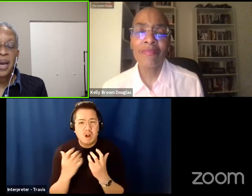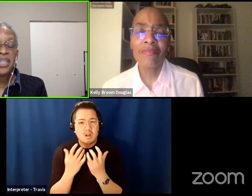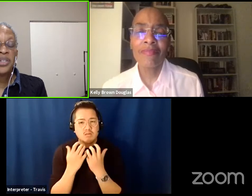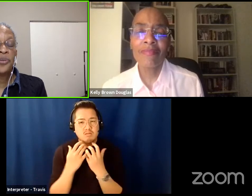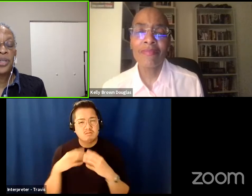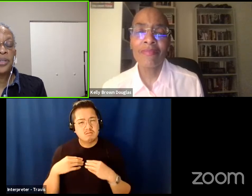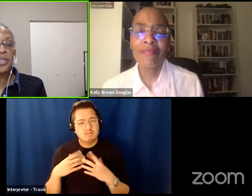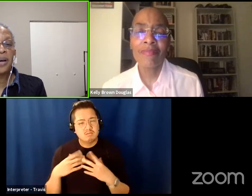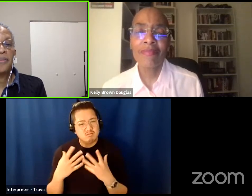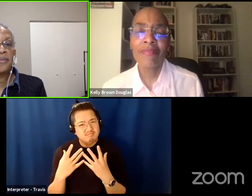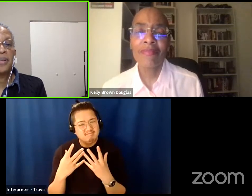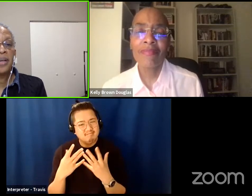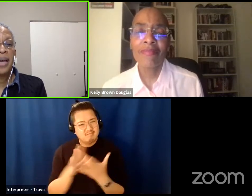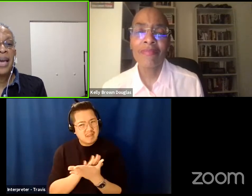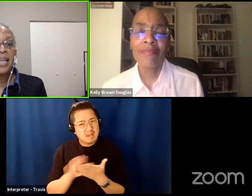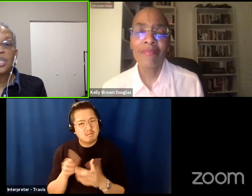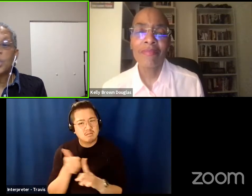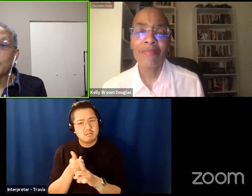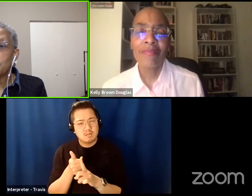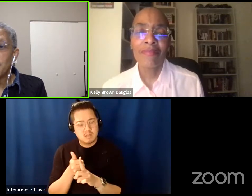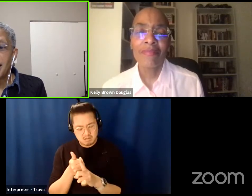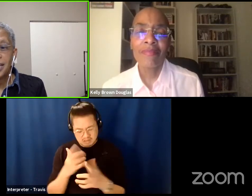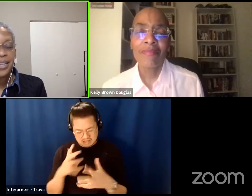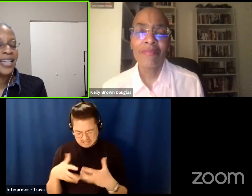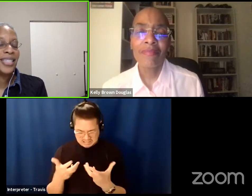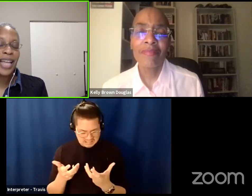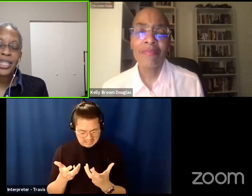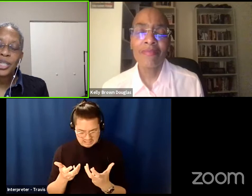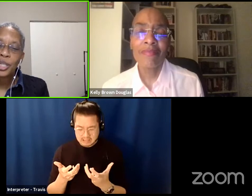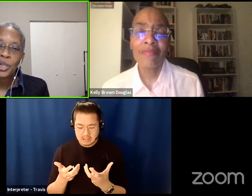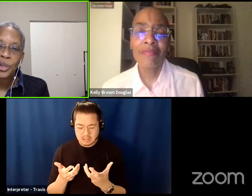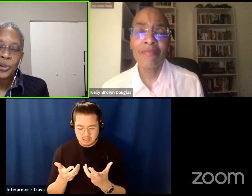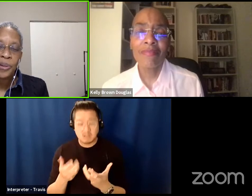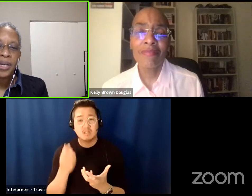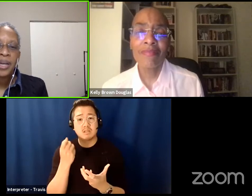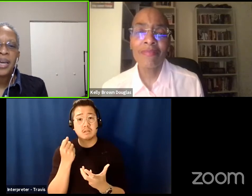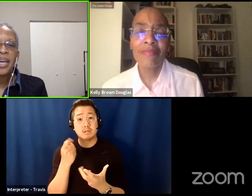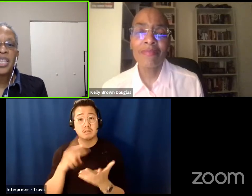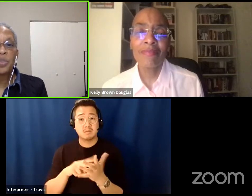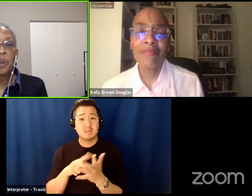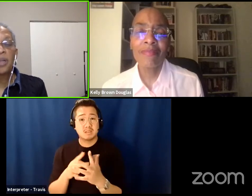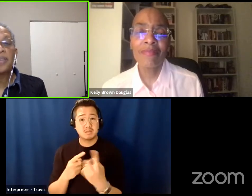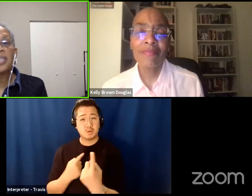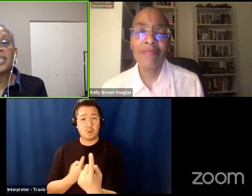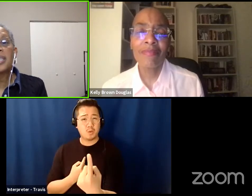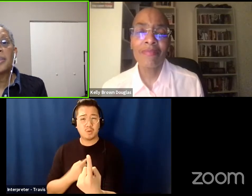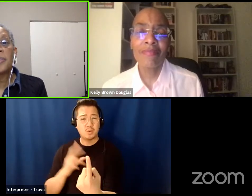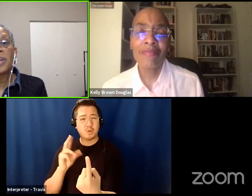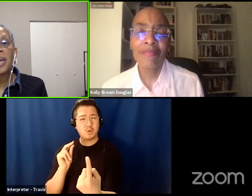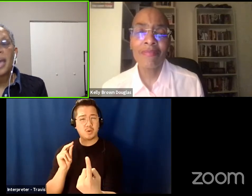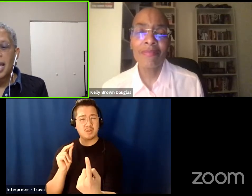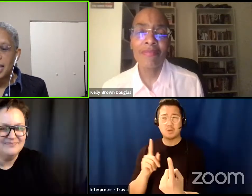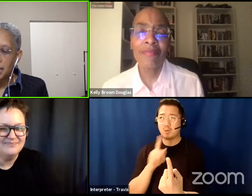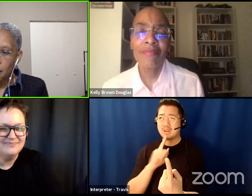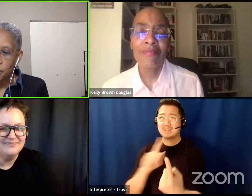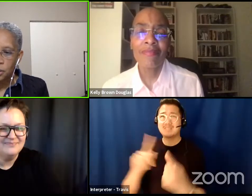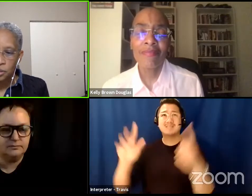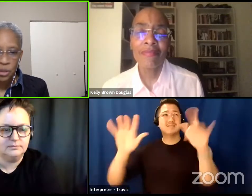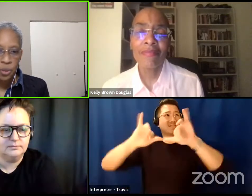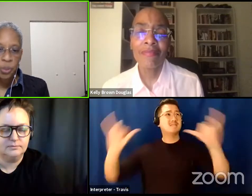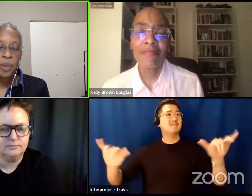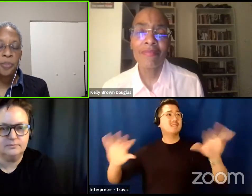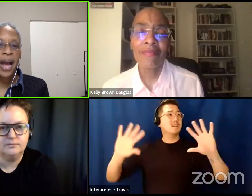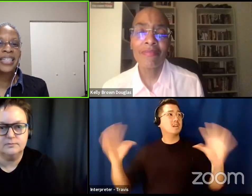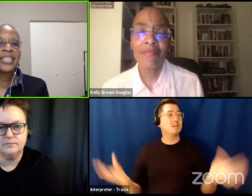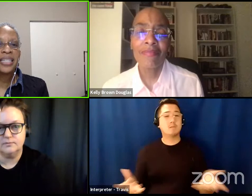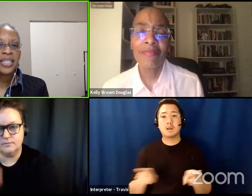and be patient with yourself, and to know that it's not just you, it's part of the system. And then also